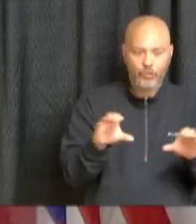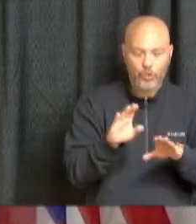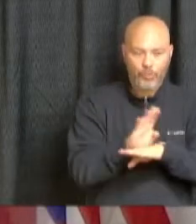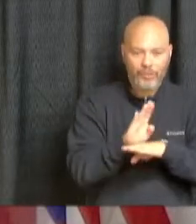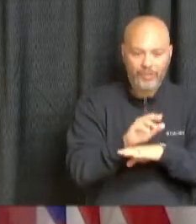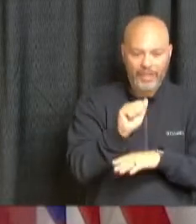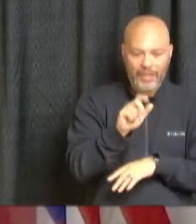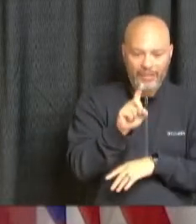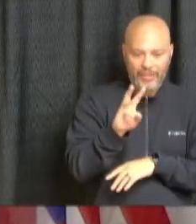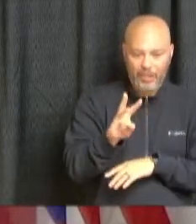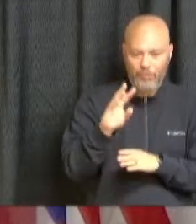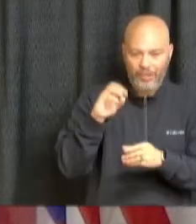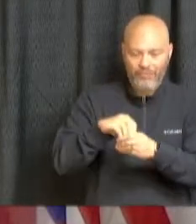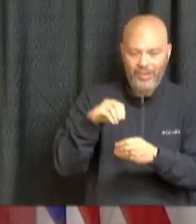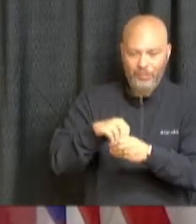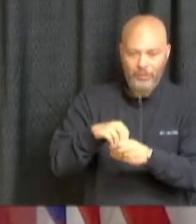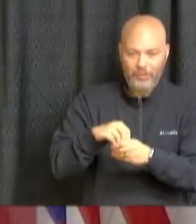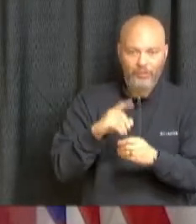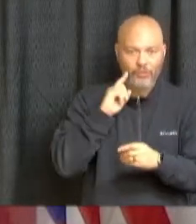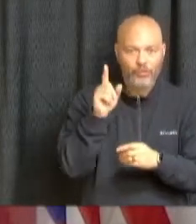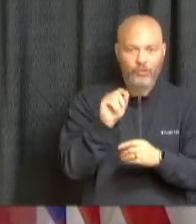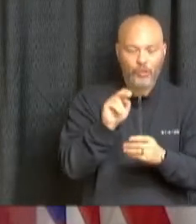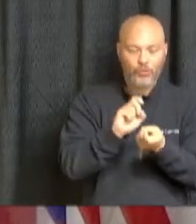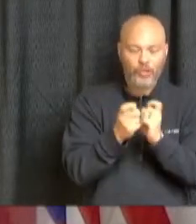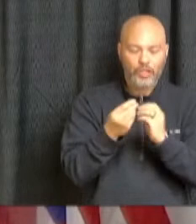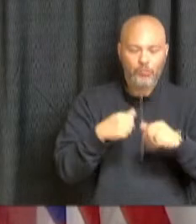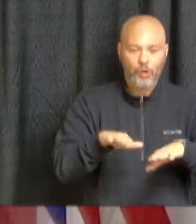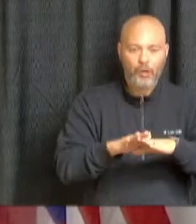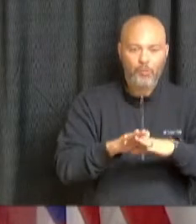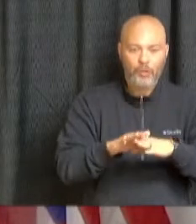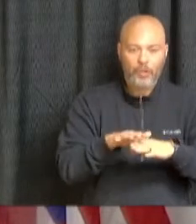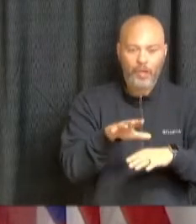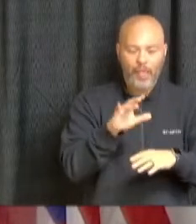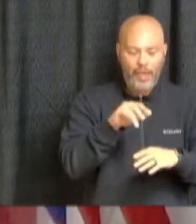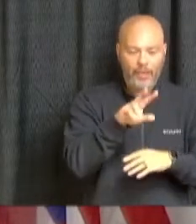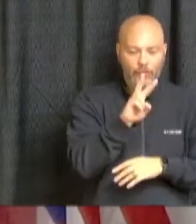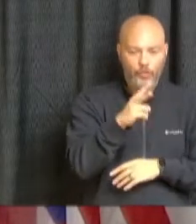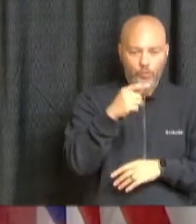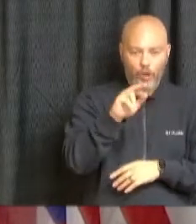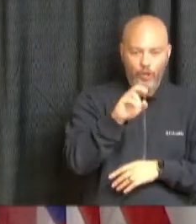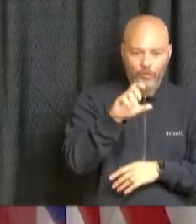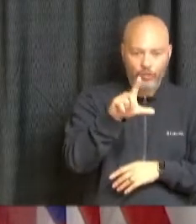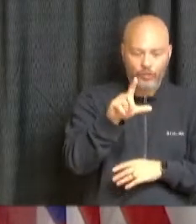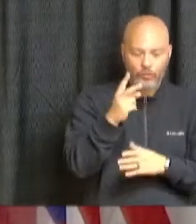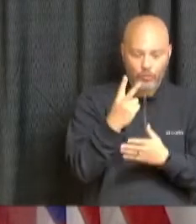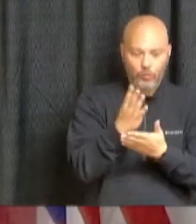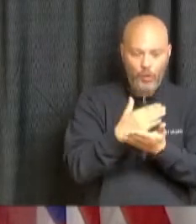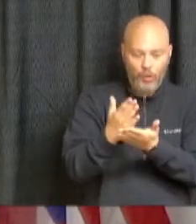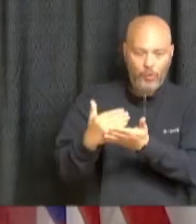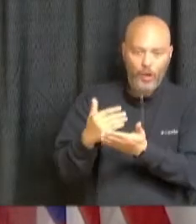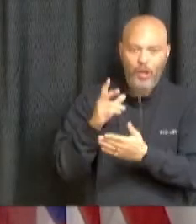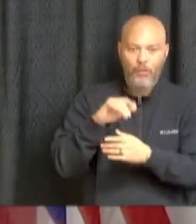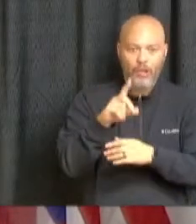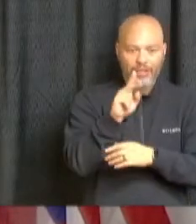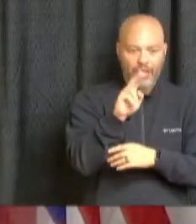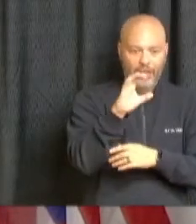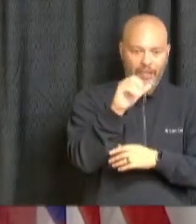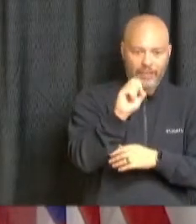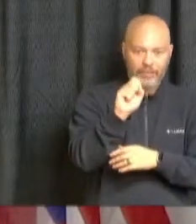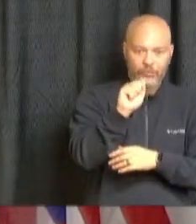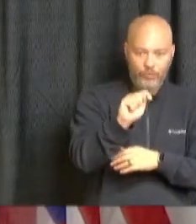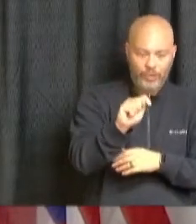as ADW Investments, for zone change on property located at 2 parcels fronting on the north frontage of Duncan